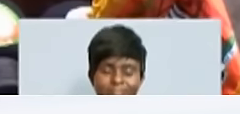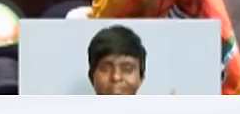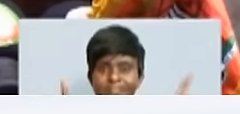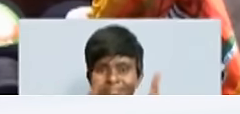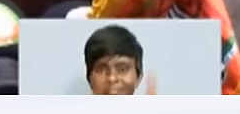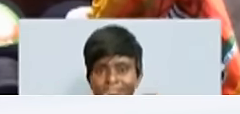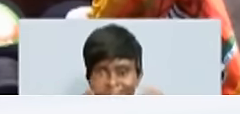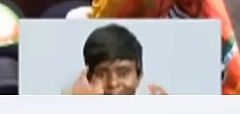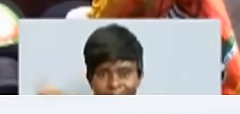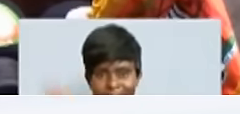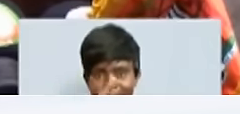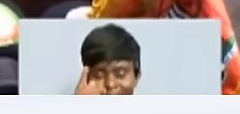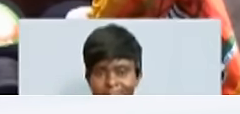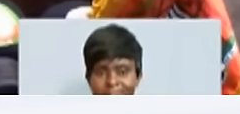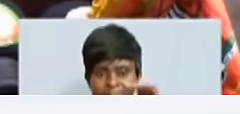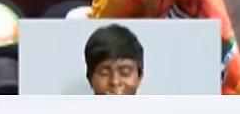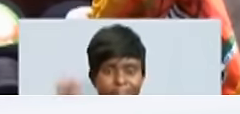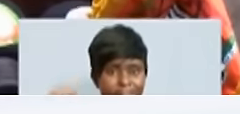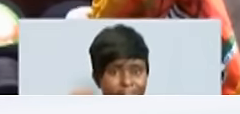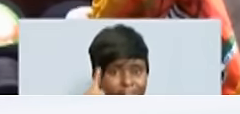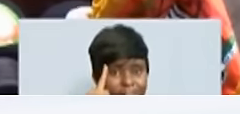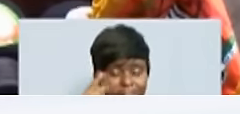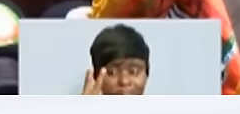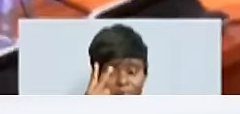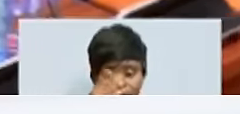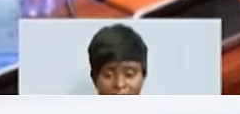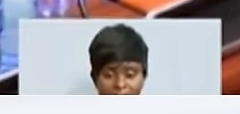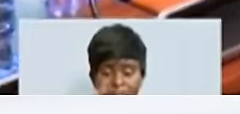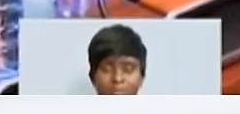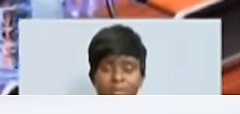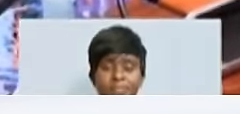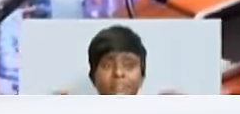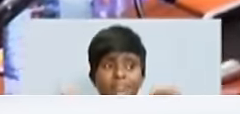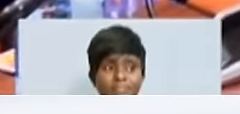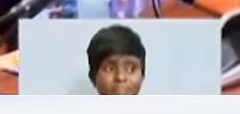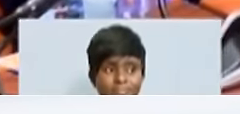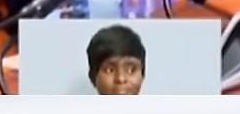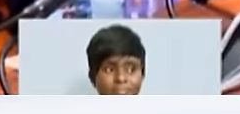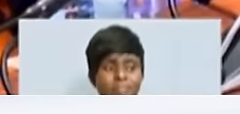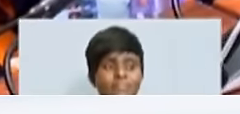licensed countrywide in the last 2.5 years.